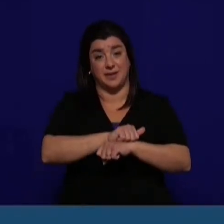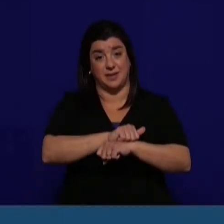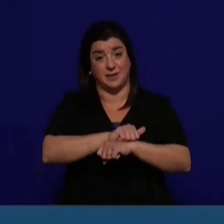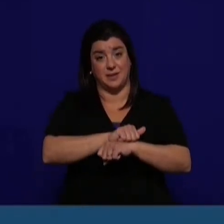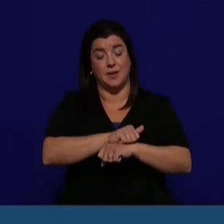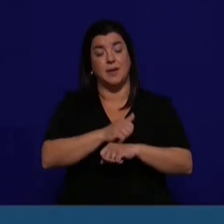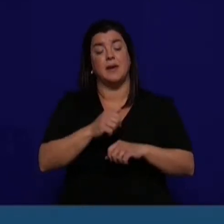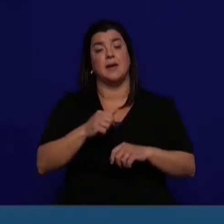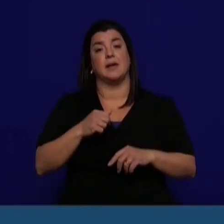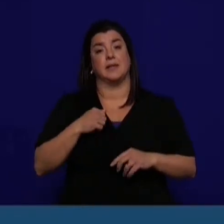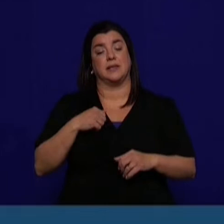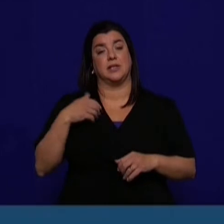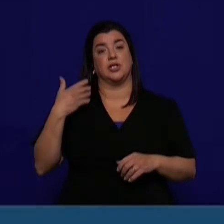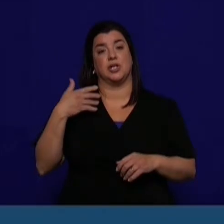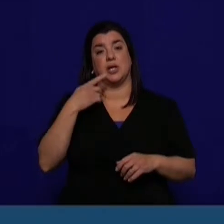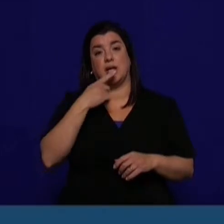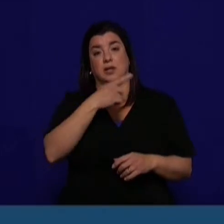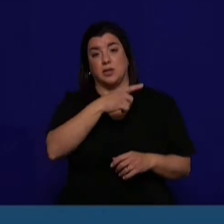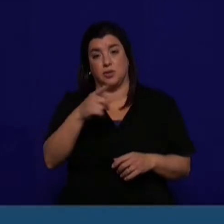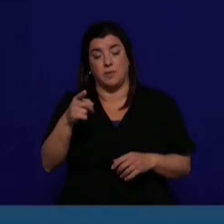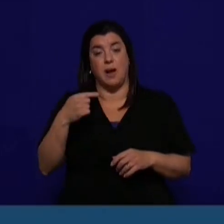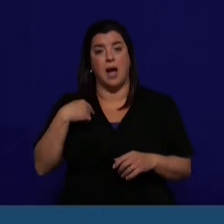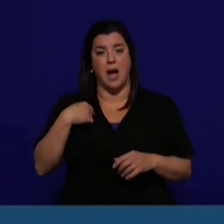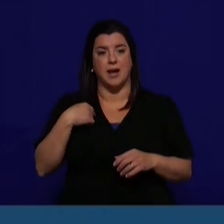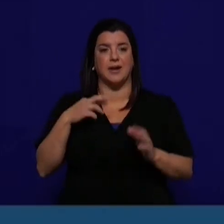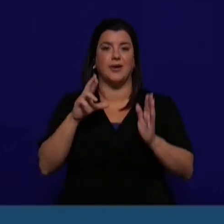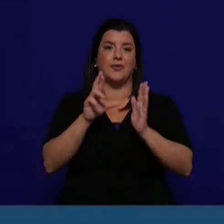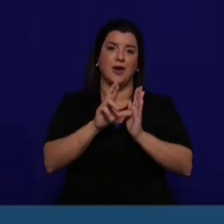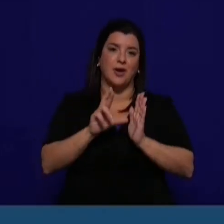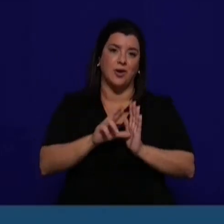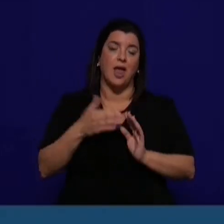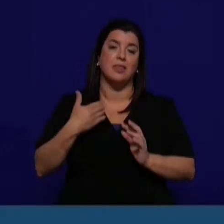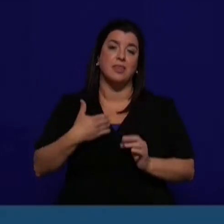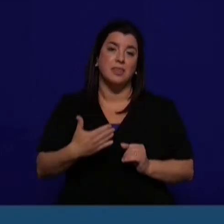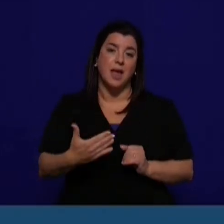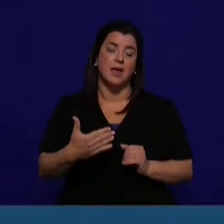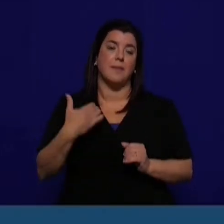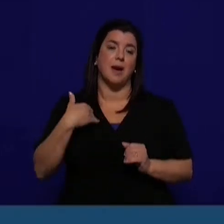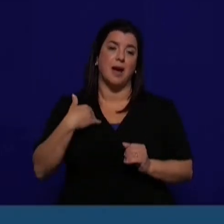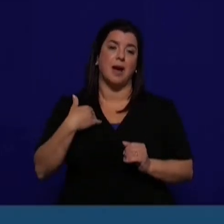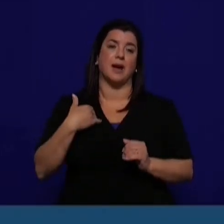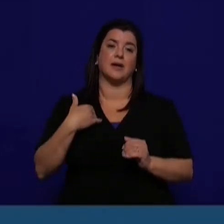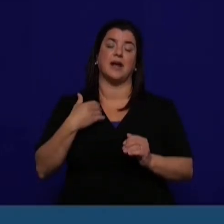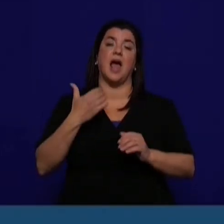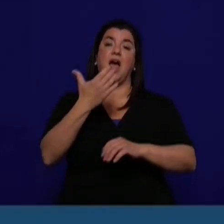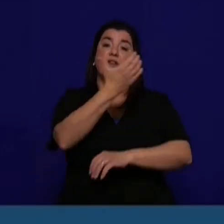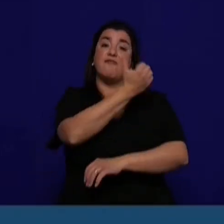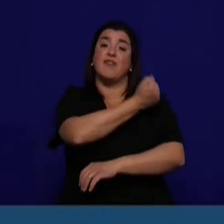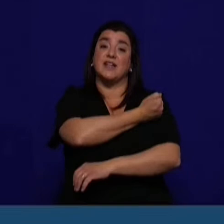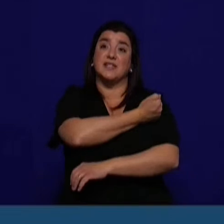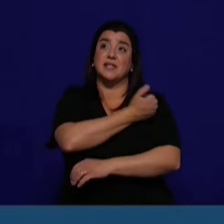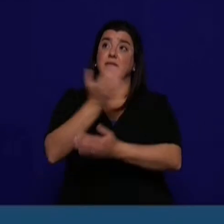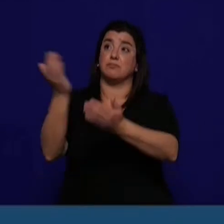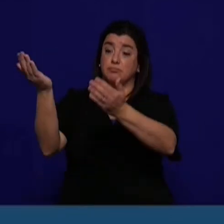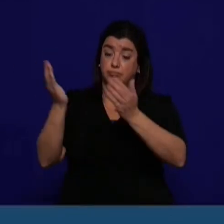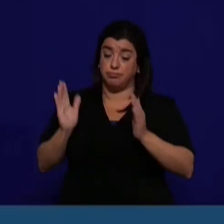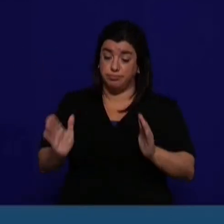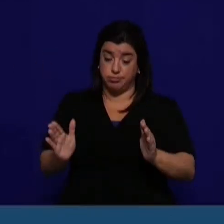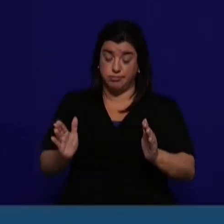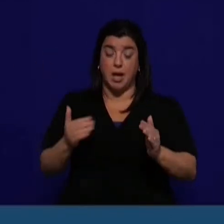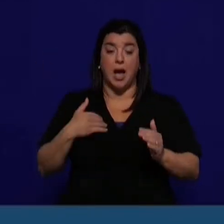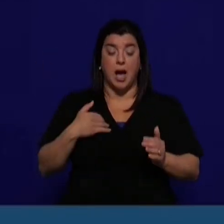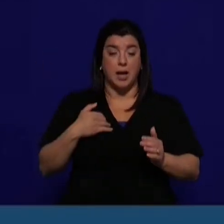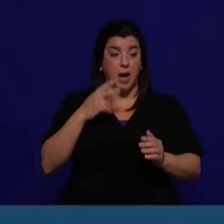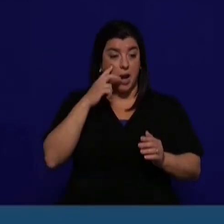li aħna bħala policy dejjem nkunu qegħdin inqasmu dak il-vaccines kollha li jiġu minn barra minn Malta biex aħna kemm jista'